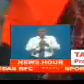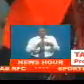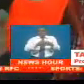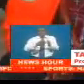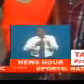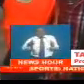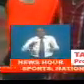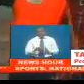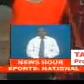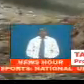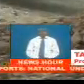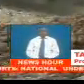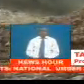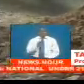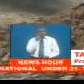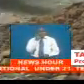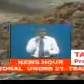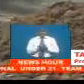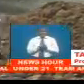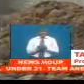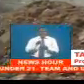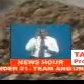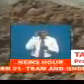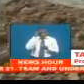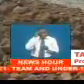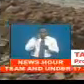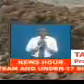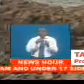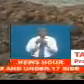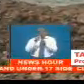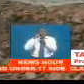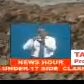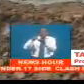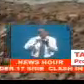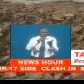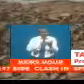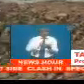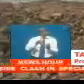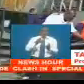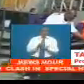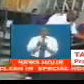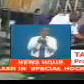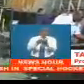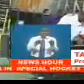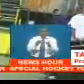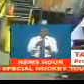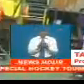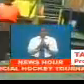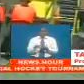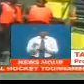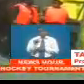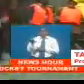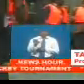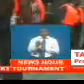expansion works going on. Conducting the minister an entourage round, the port director explained to them that